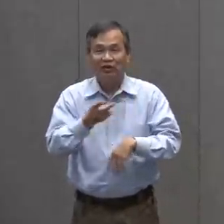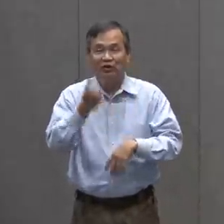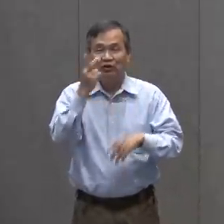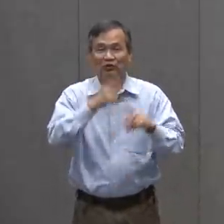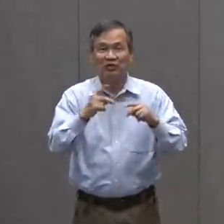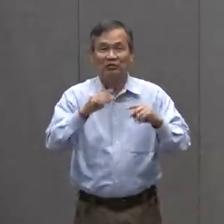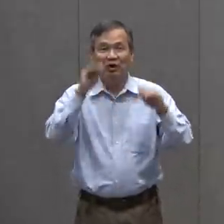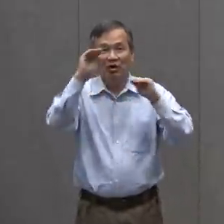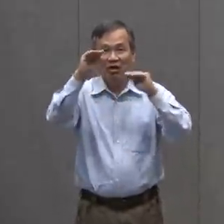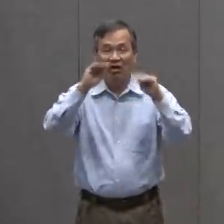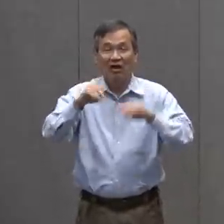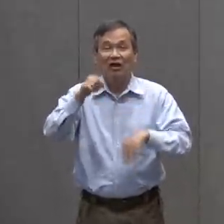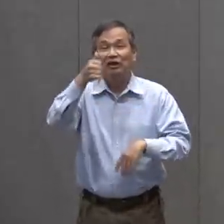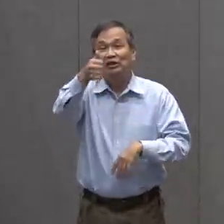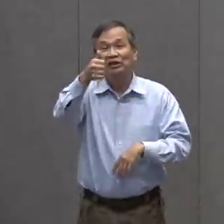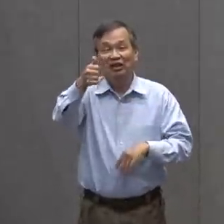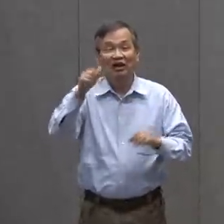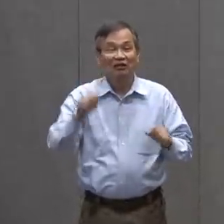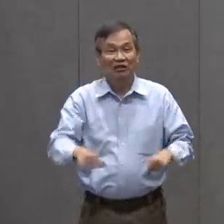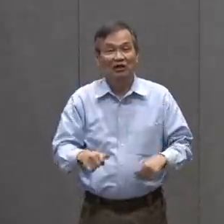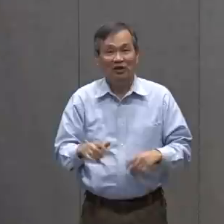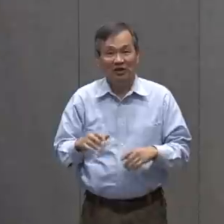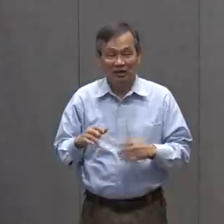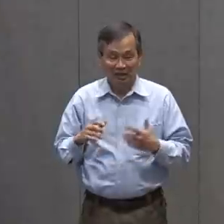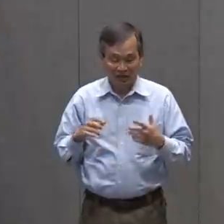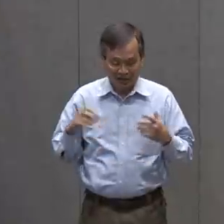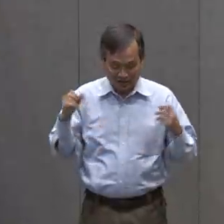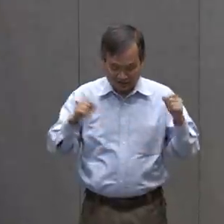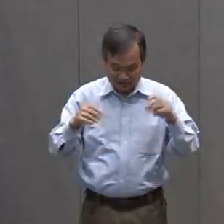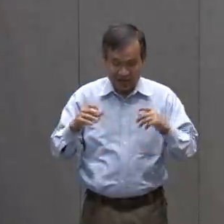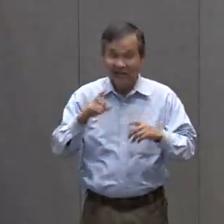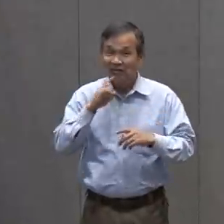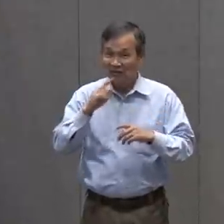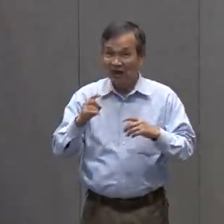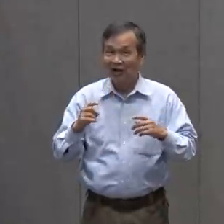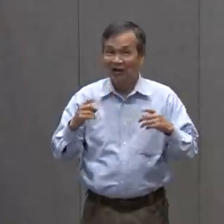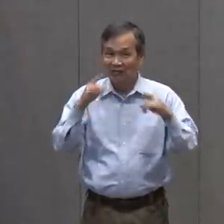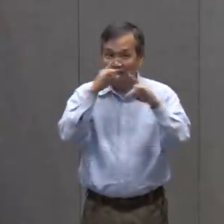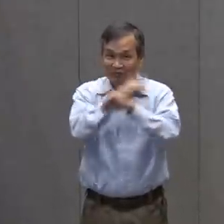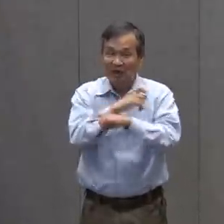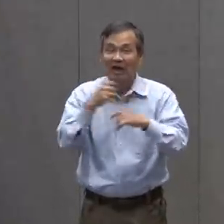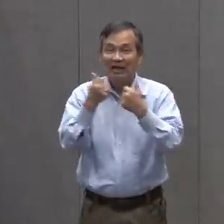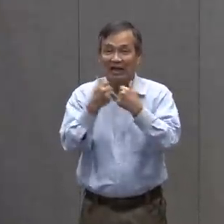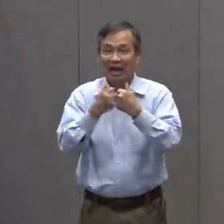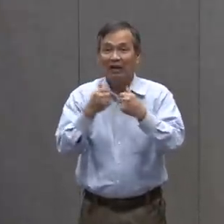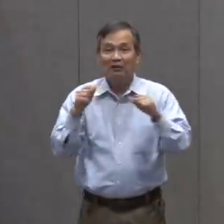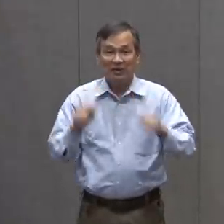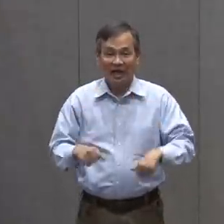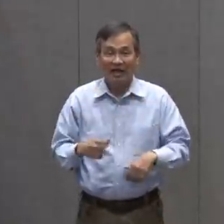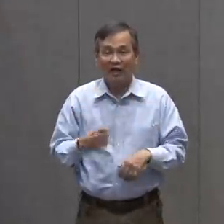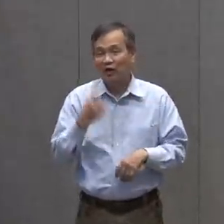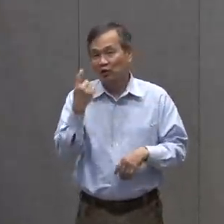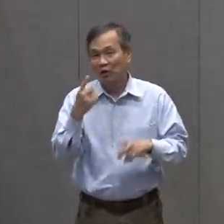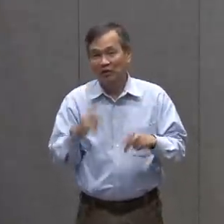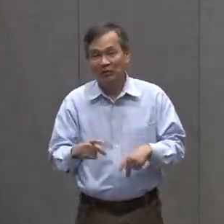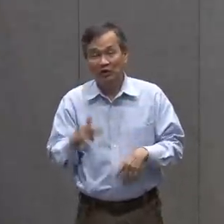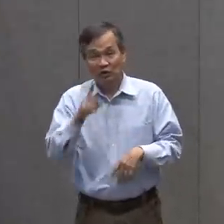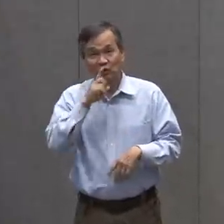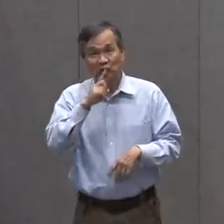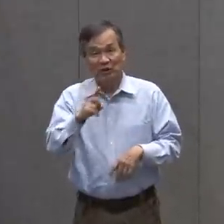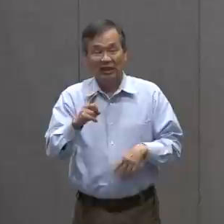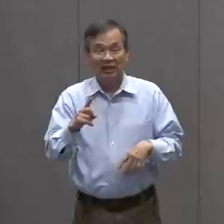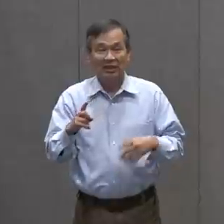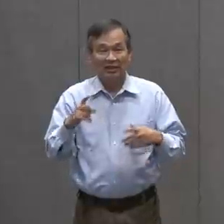playing? Imagine you doing that by yourself and trying to fill the board. So that is another variation of the game that you could do. But it's really just a